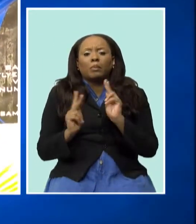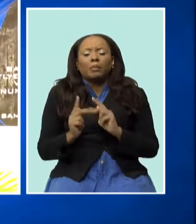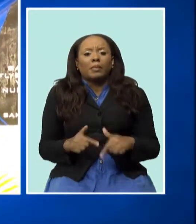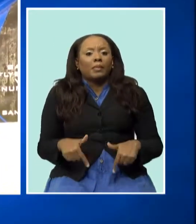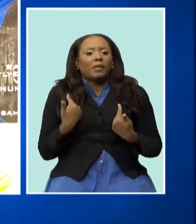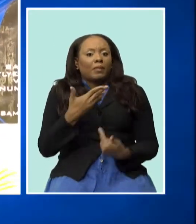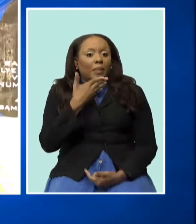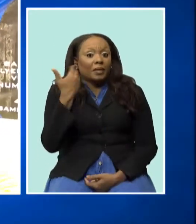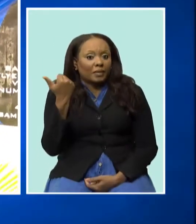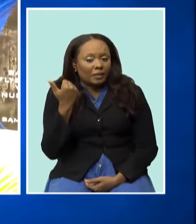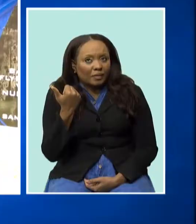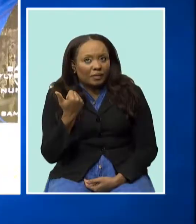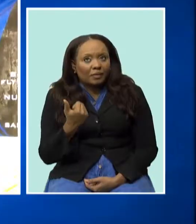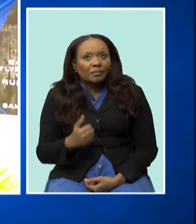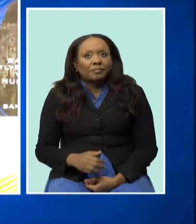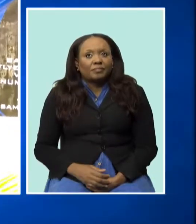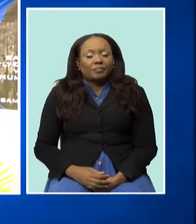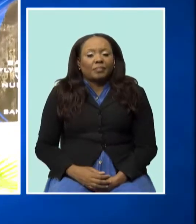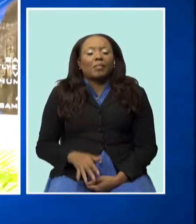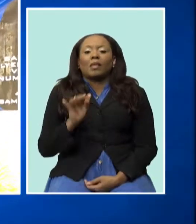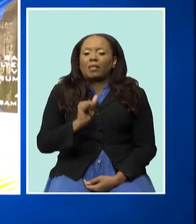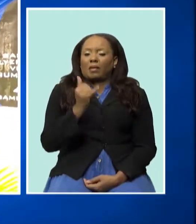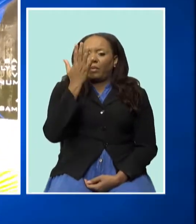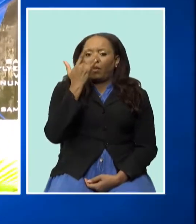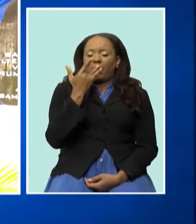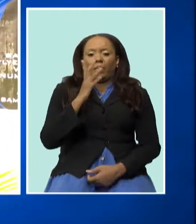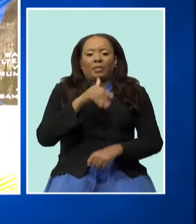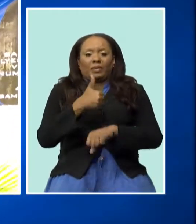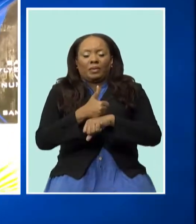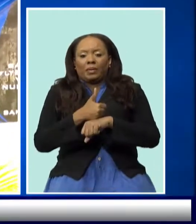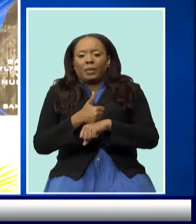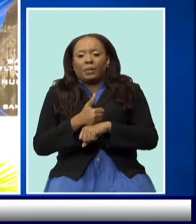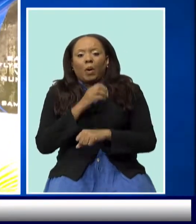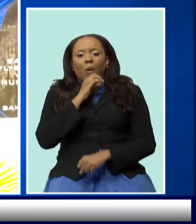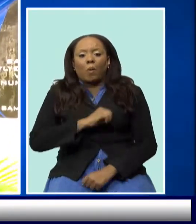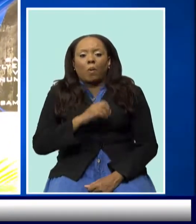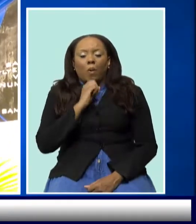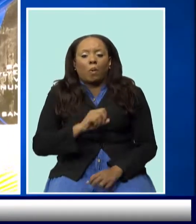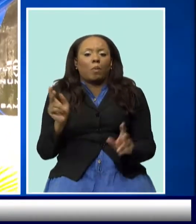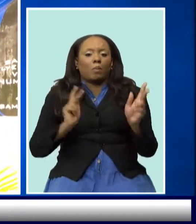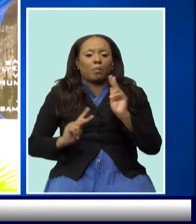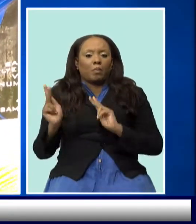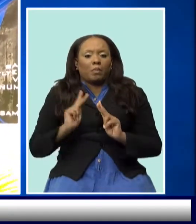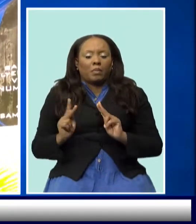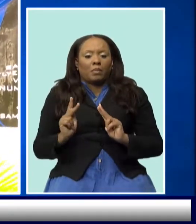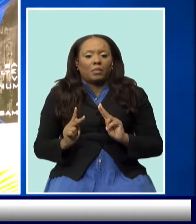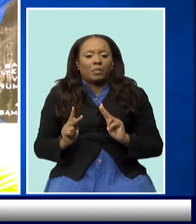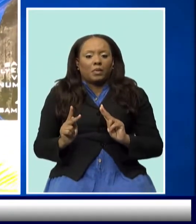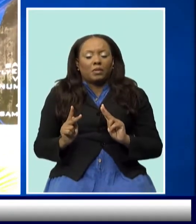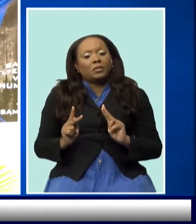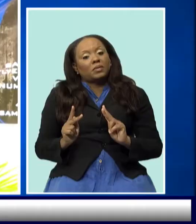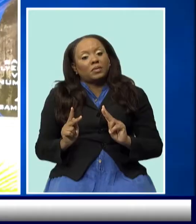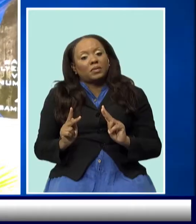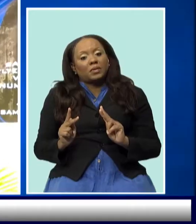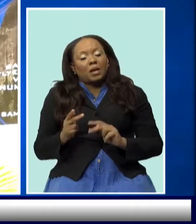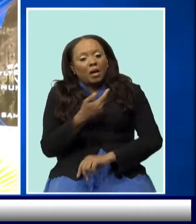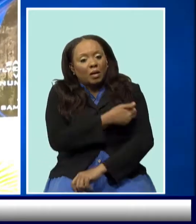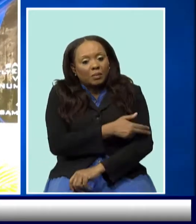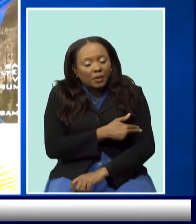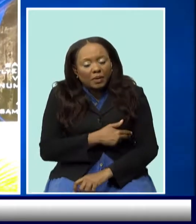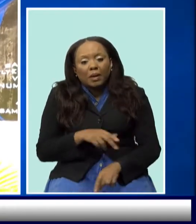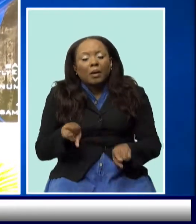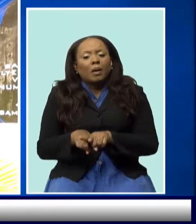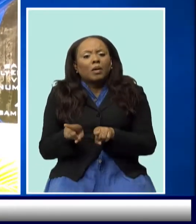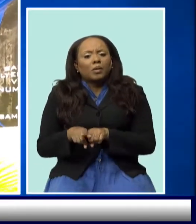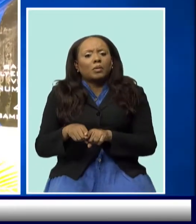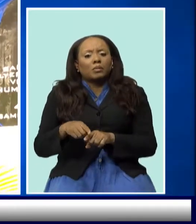the geriatric hospital makes sense. And that is why we are doing the work to upgrade the Vauxhall Senior Citizens Home. We're upgrading Lancaster